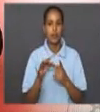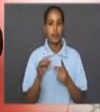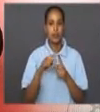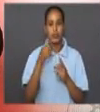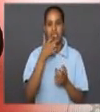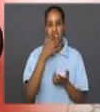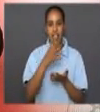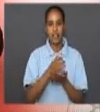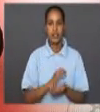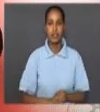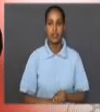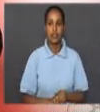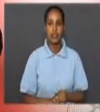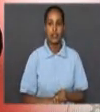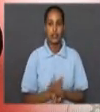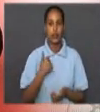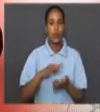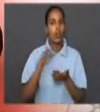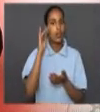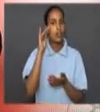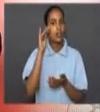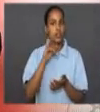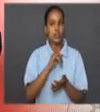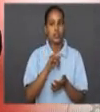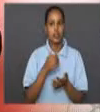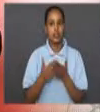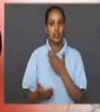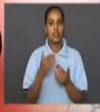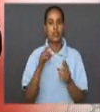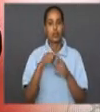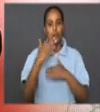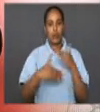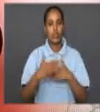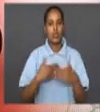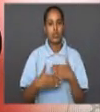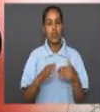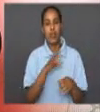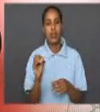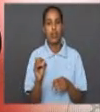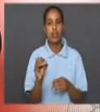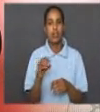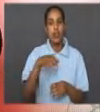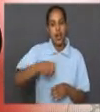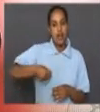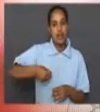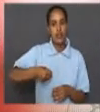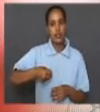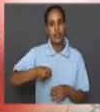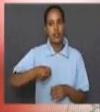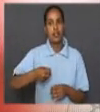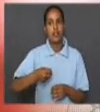to glass. We learned that it is easy to process and handle,